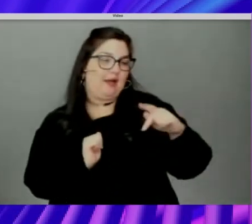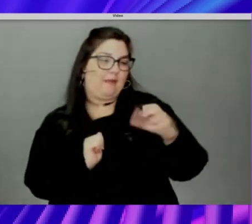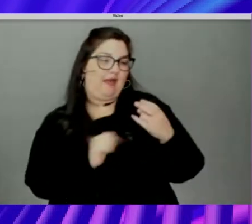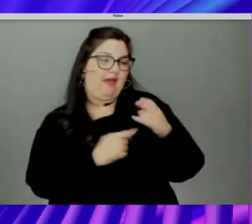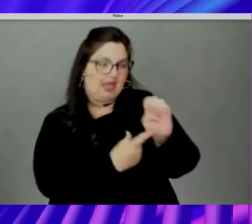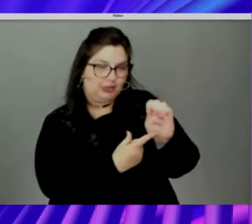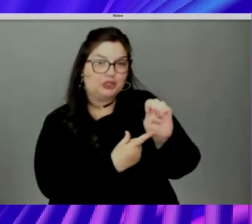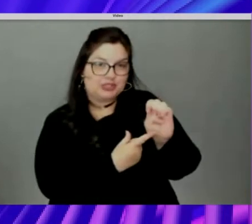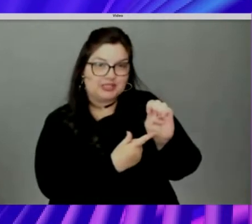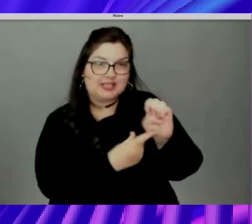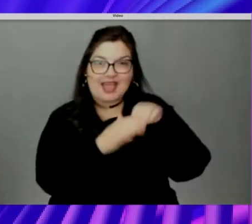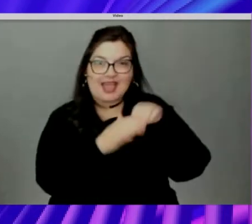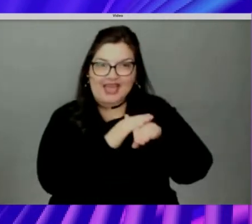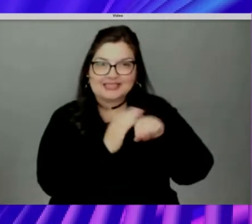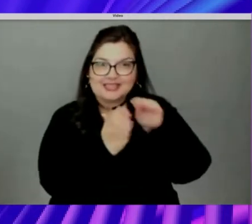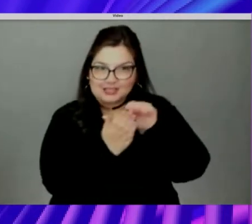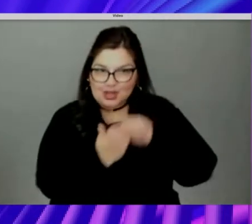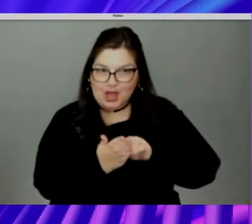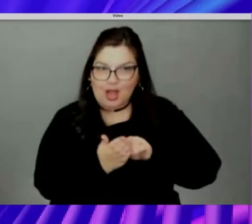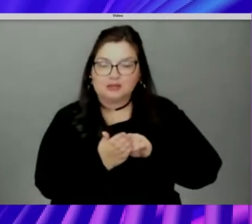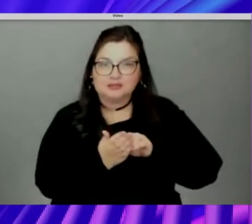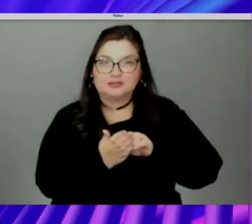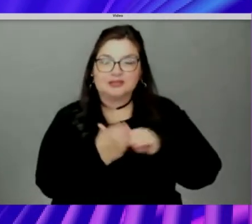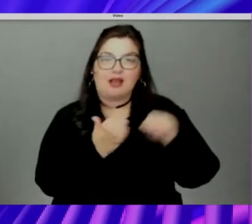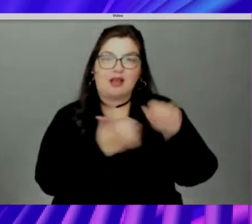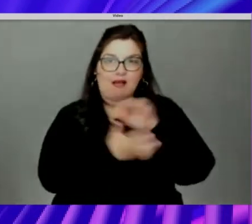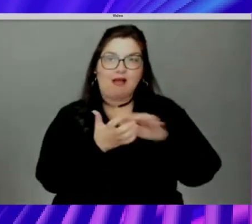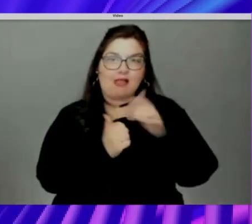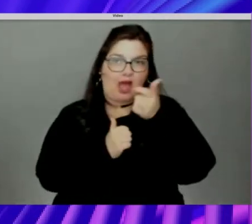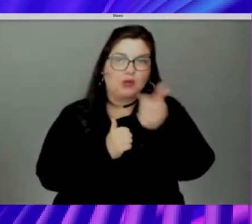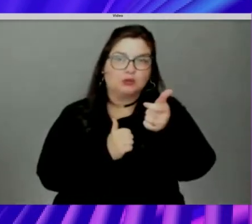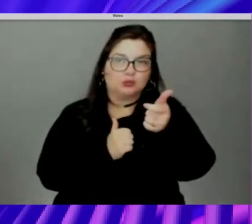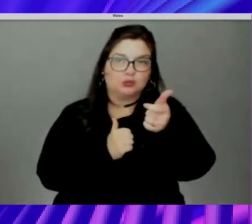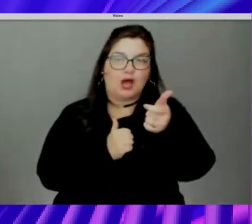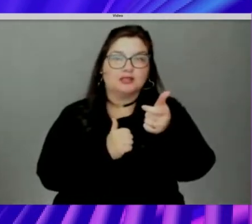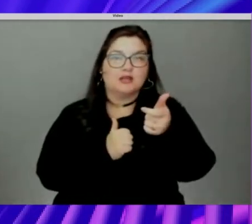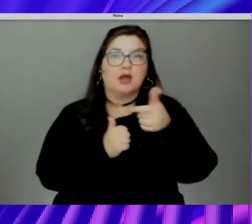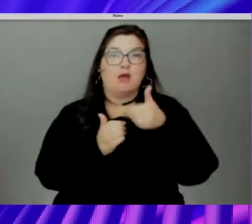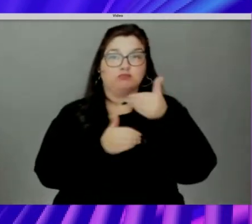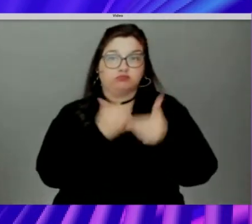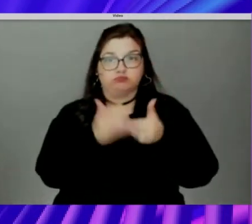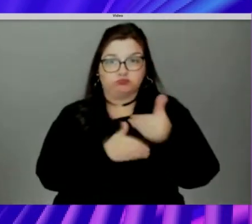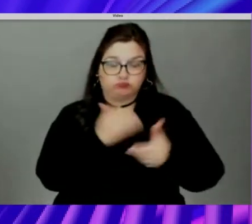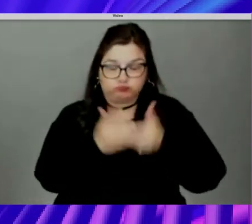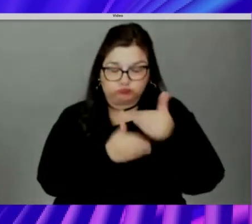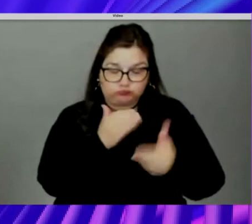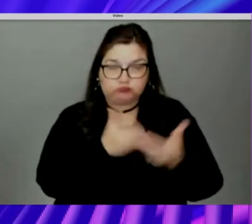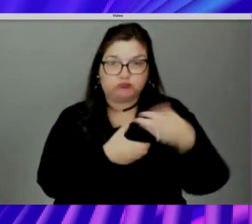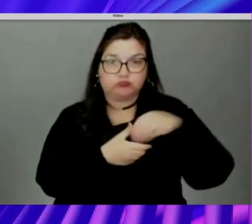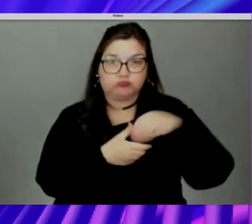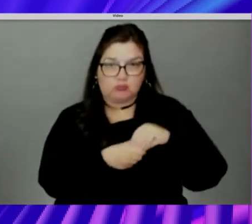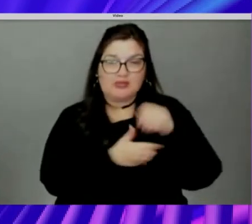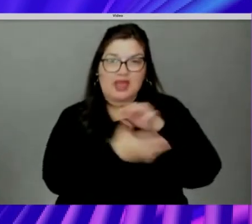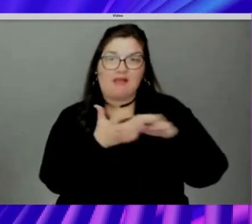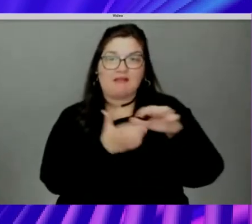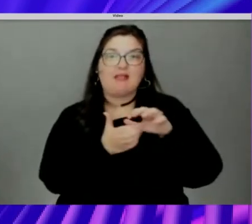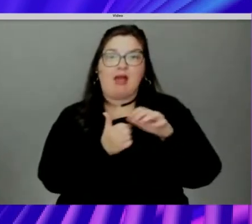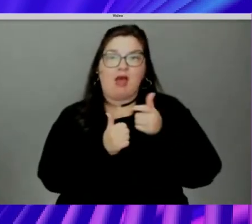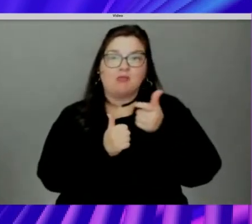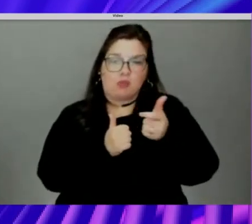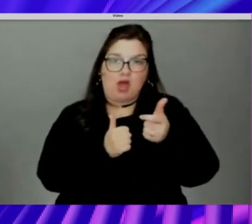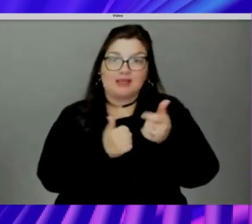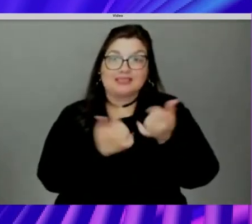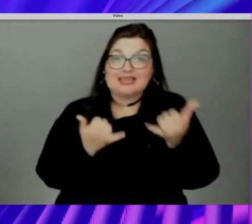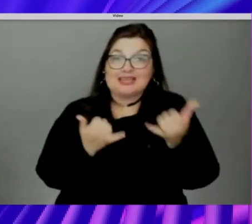so that the Apache access logs are actually being ingested by CloudWatch. And I'm going to query